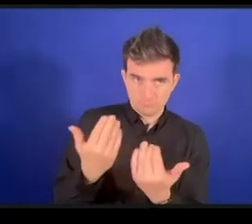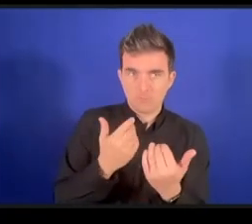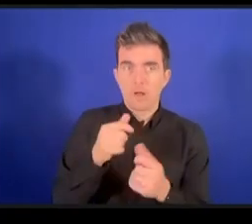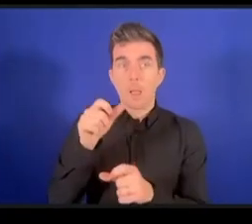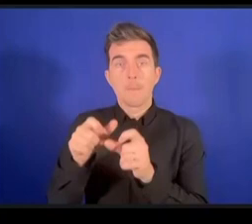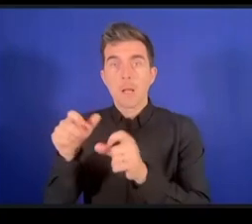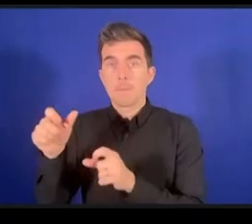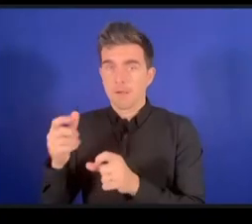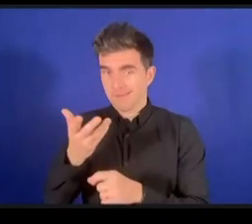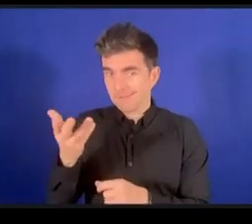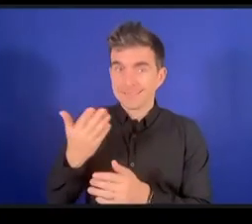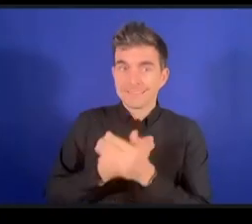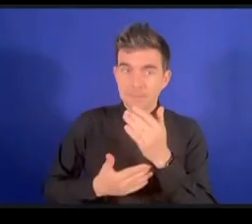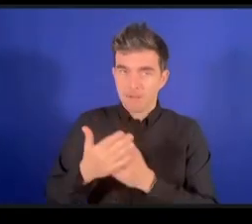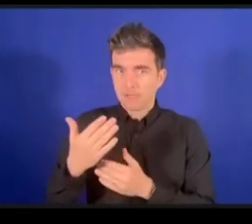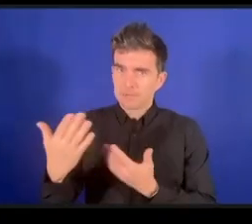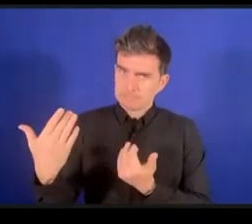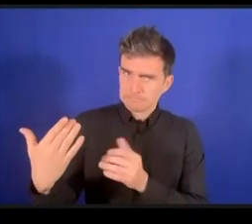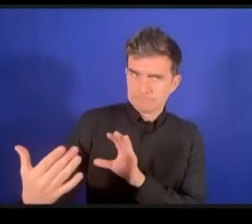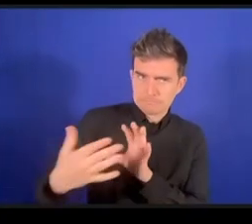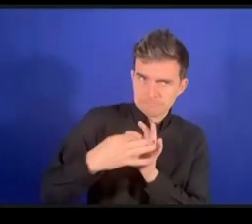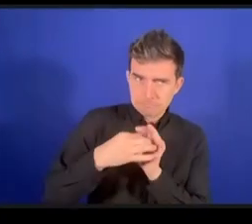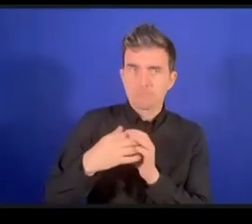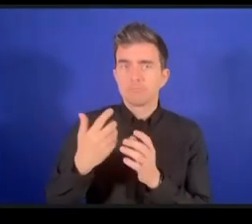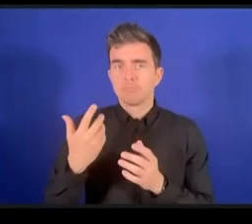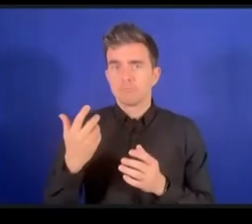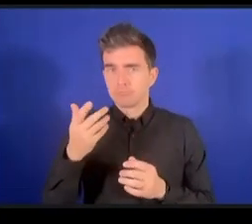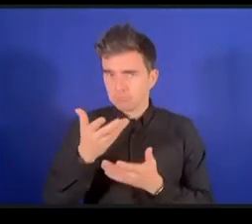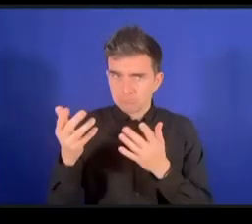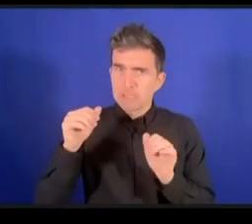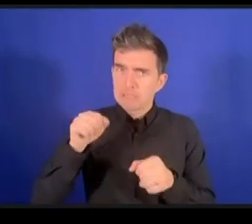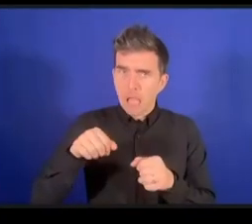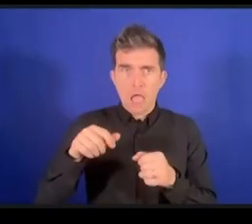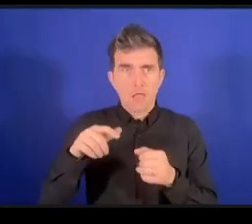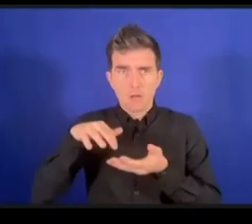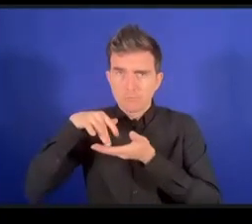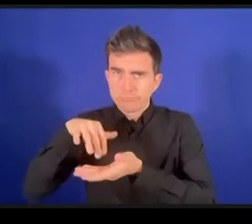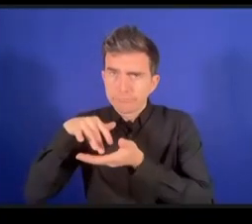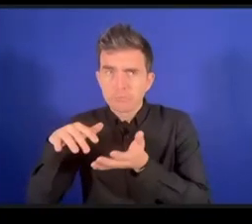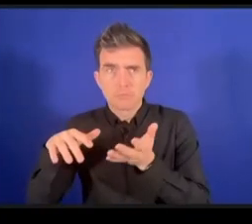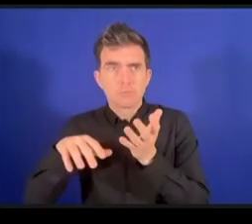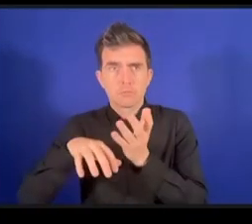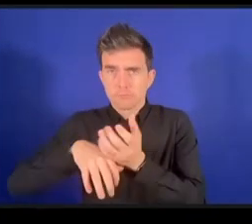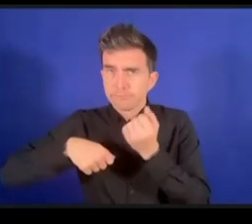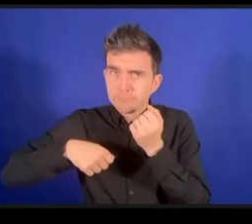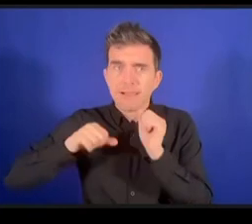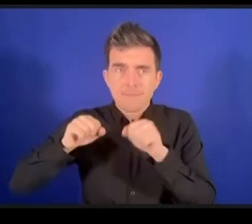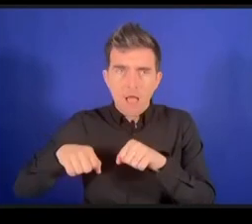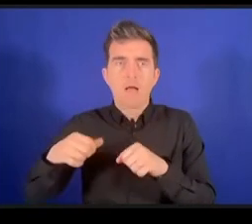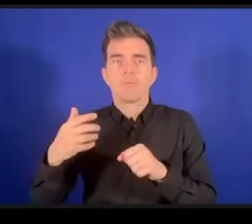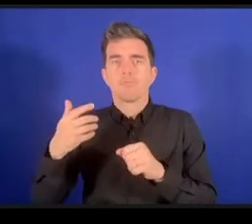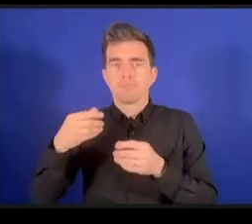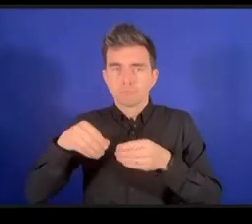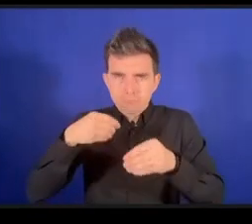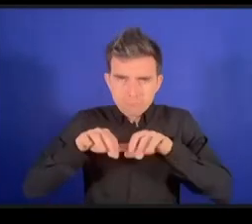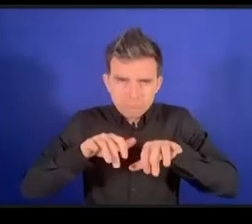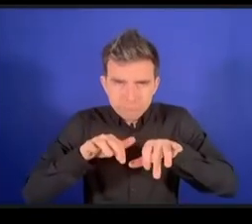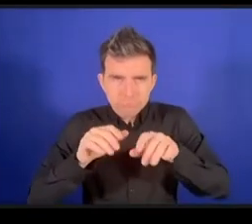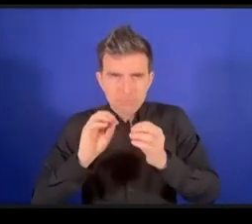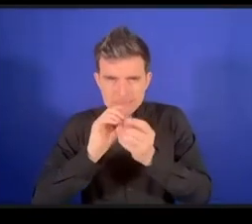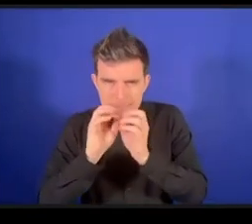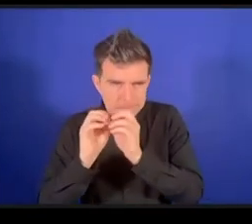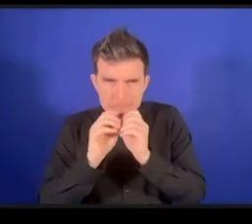sciences, and all those technologies. So on one level, we have to